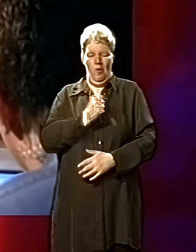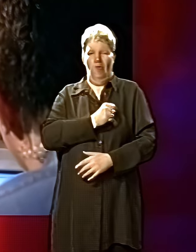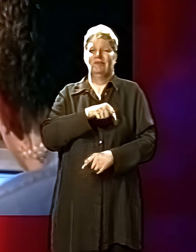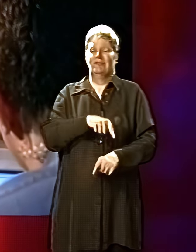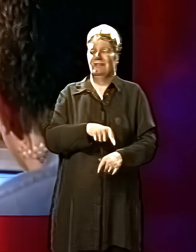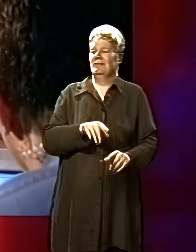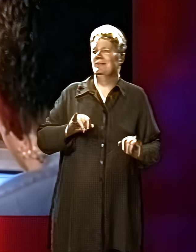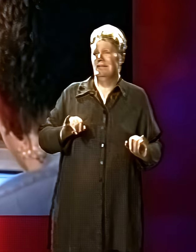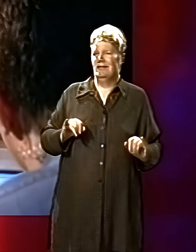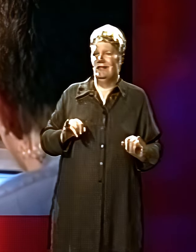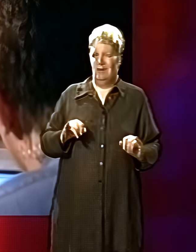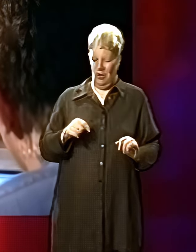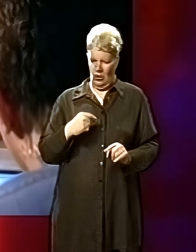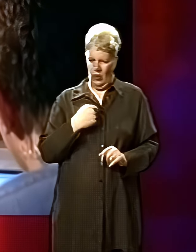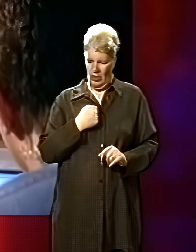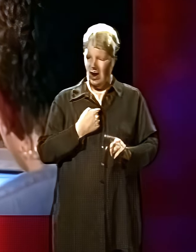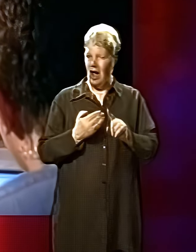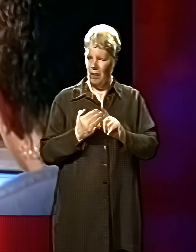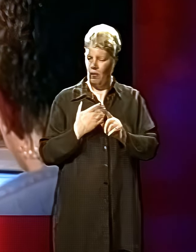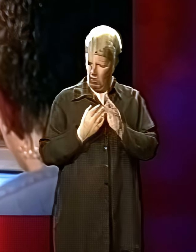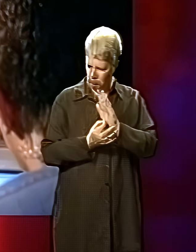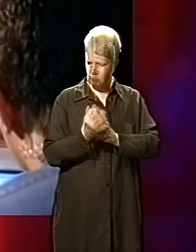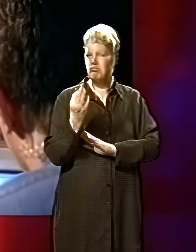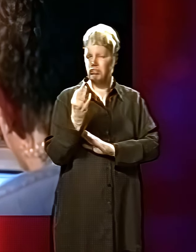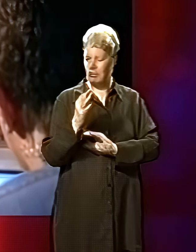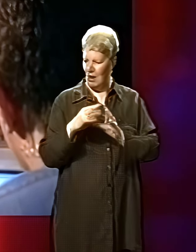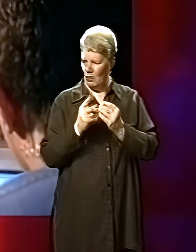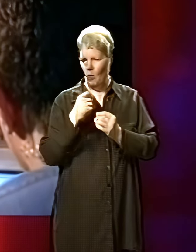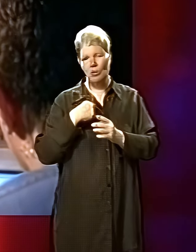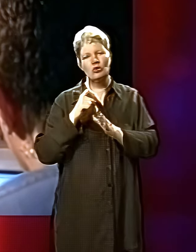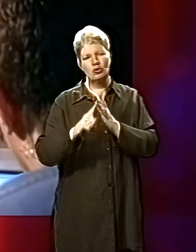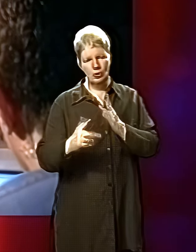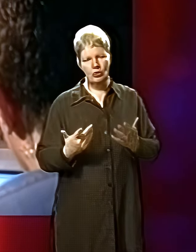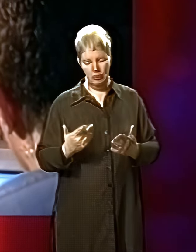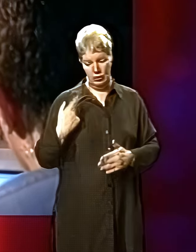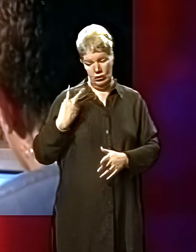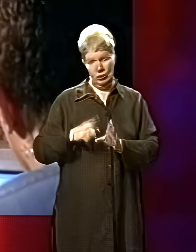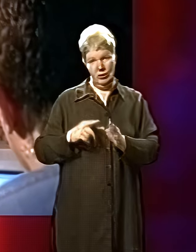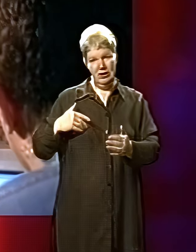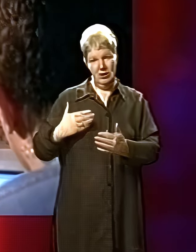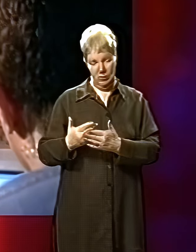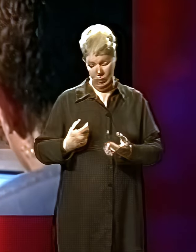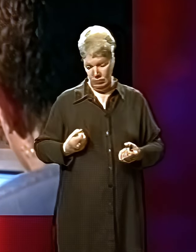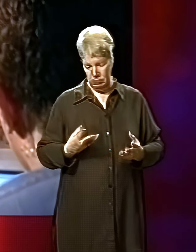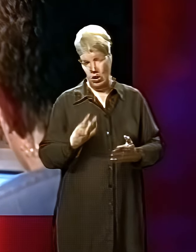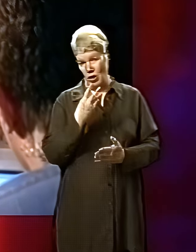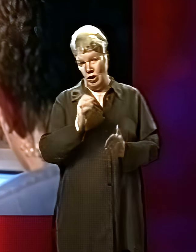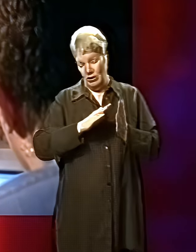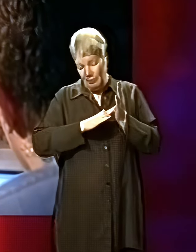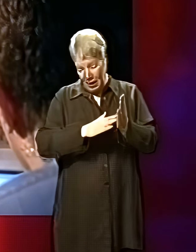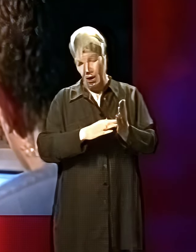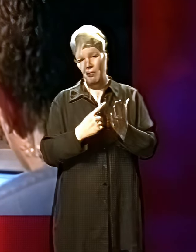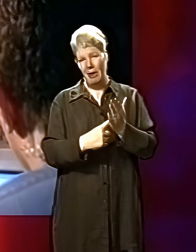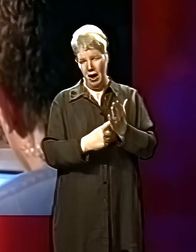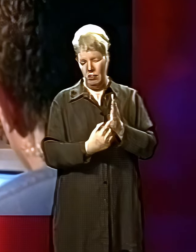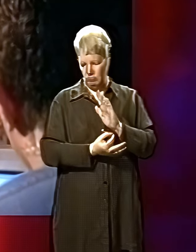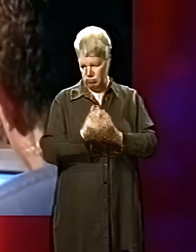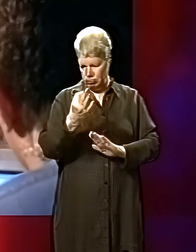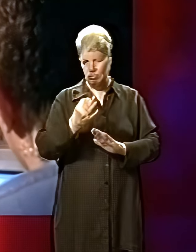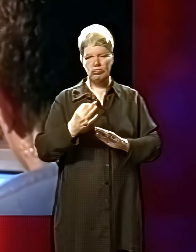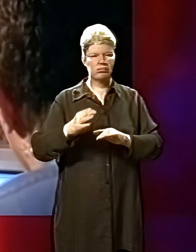We're really on a mission at Road Chef to improve the standards of everything we do. This last 2 years, we've invested £30 million in our estate to upgrade